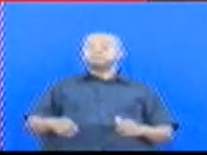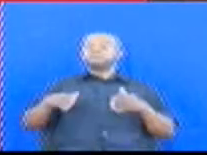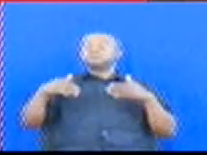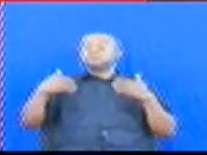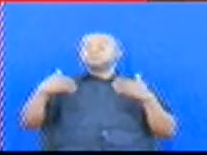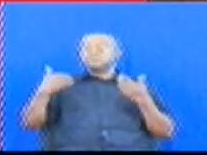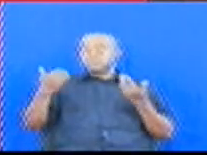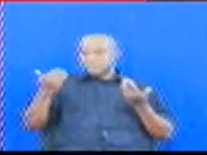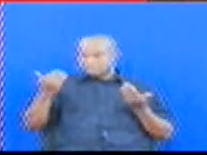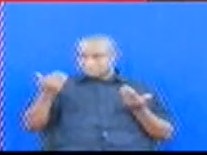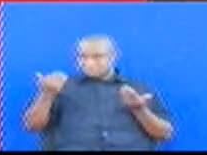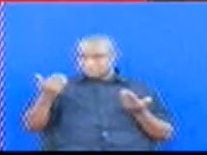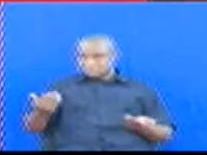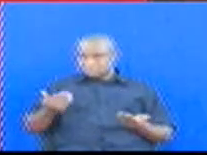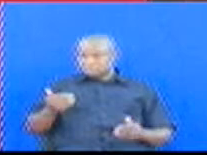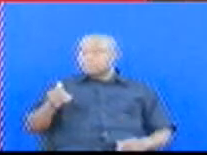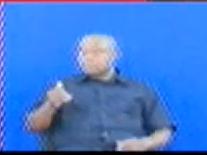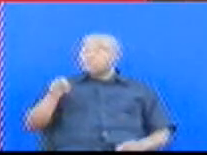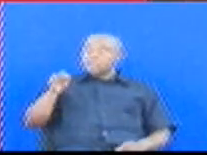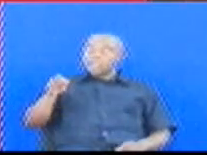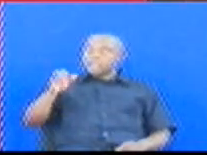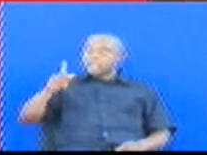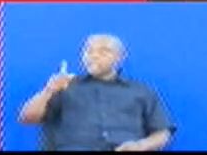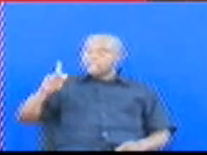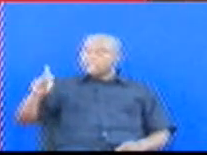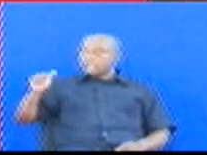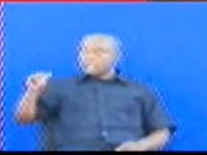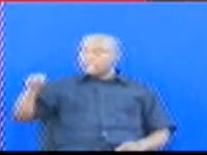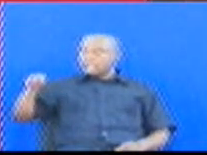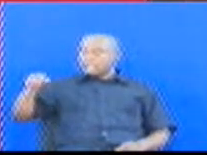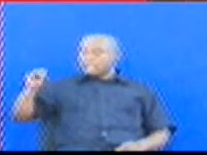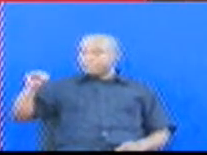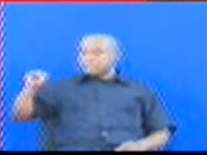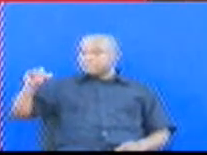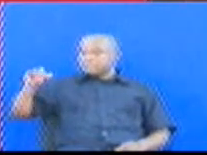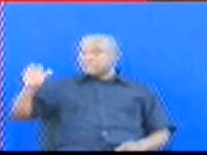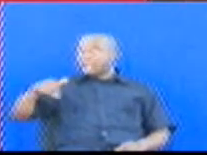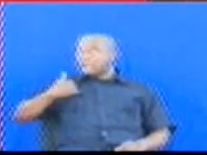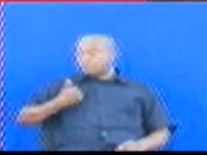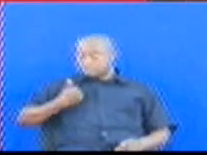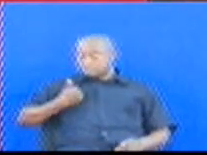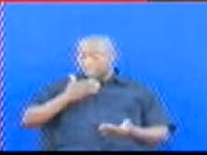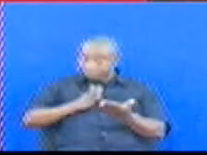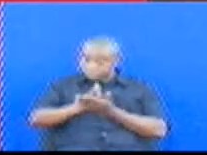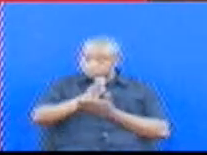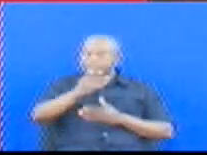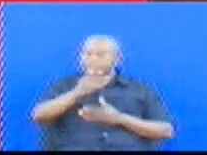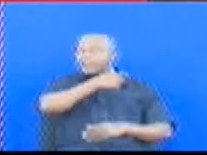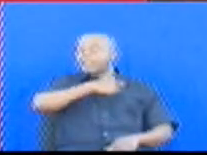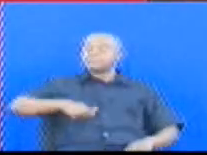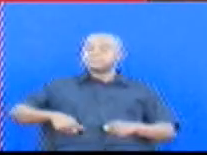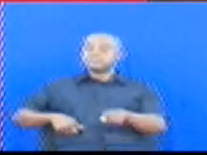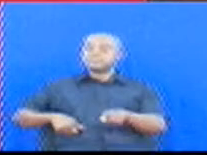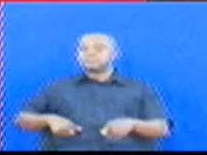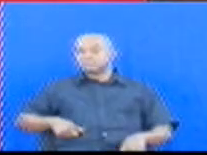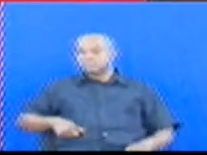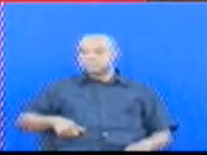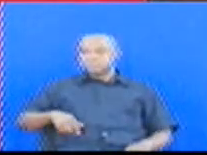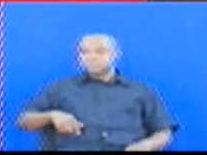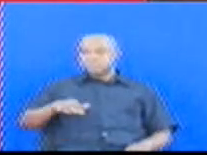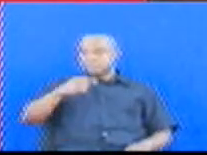words the commission may, the words upon approval by the president. Which means subsection